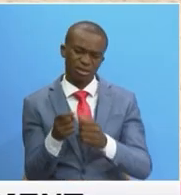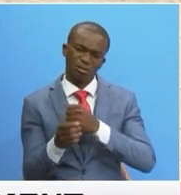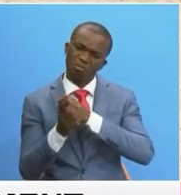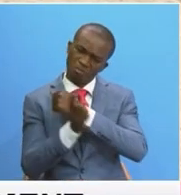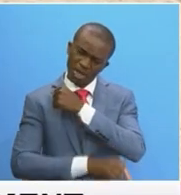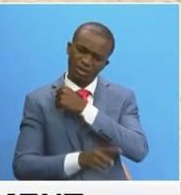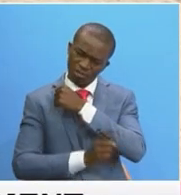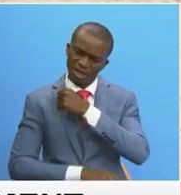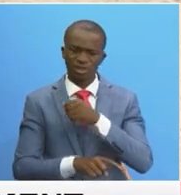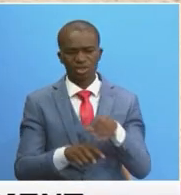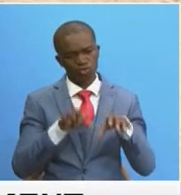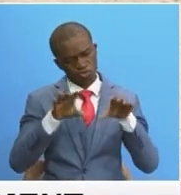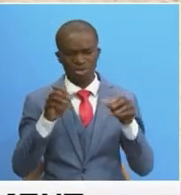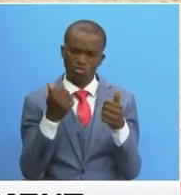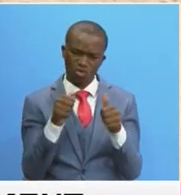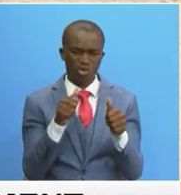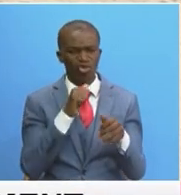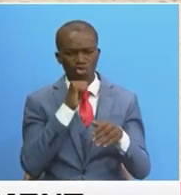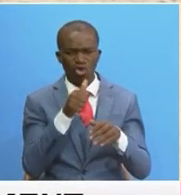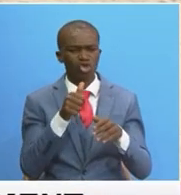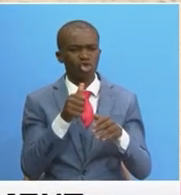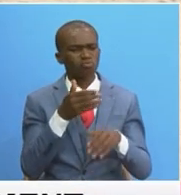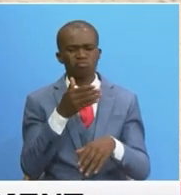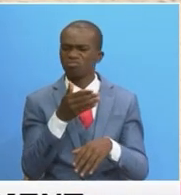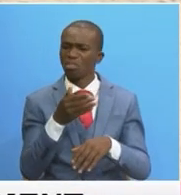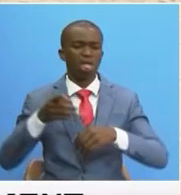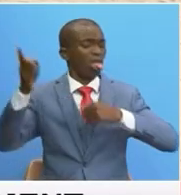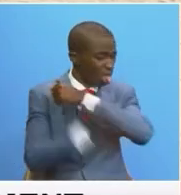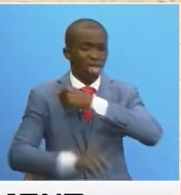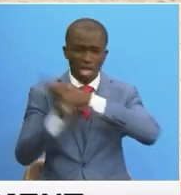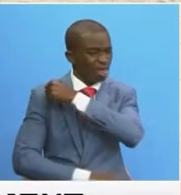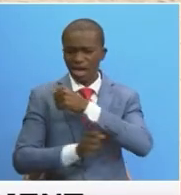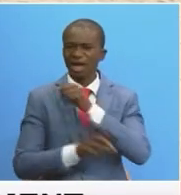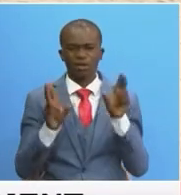well if he's just beaten, but it's just a matter of